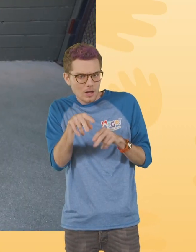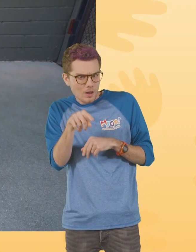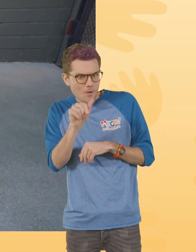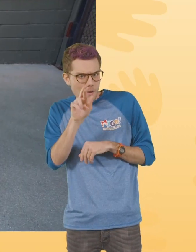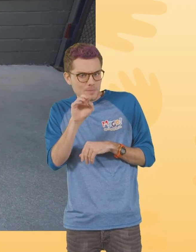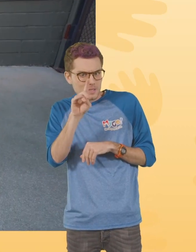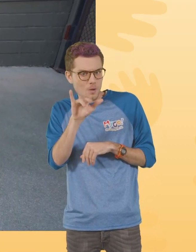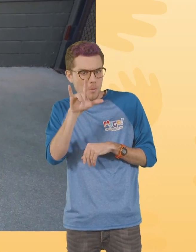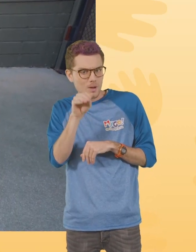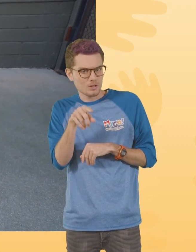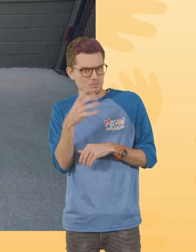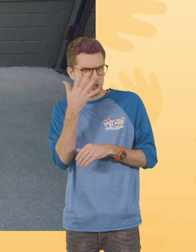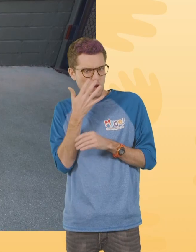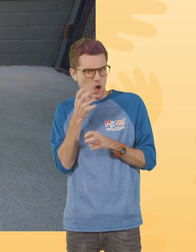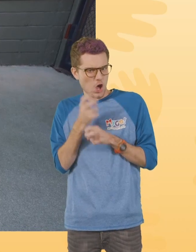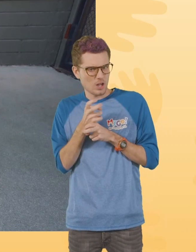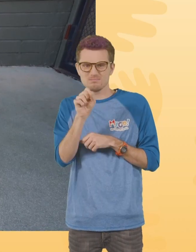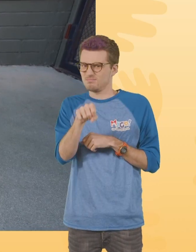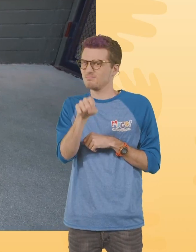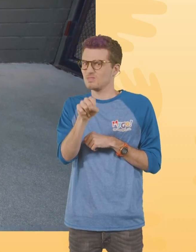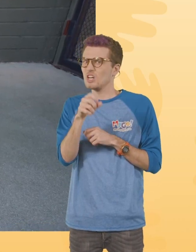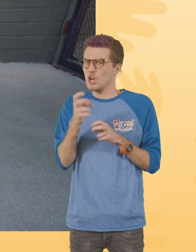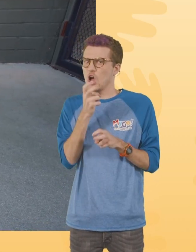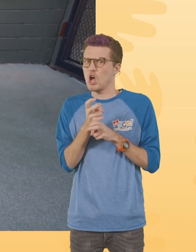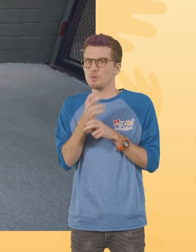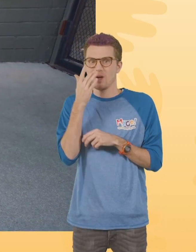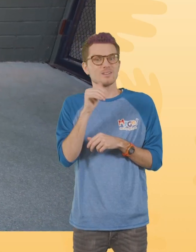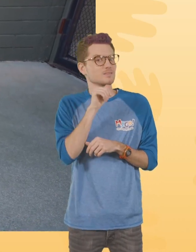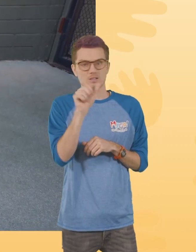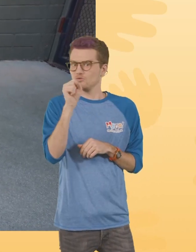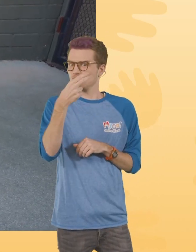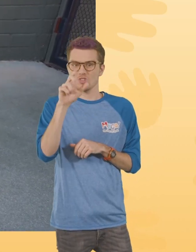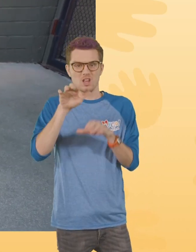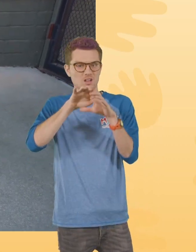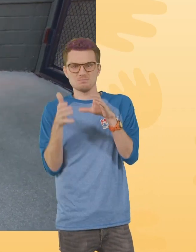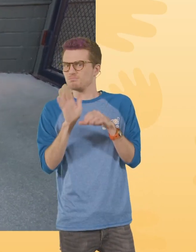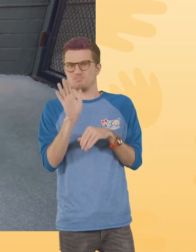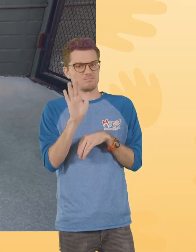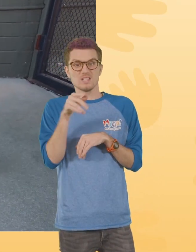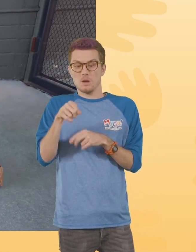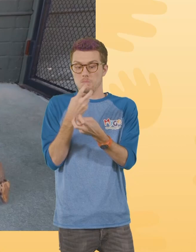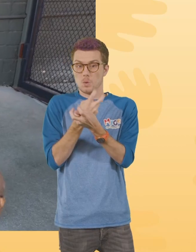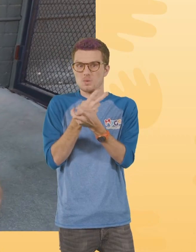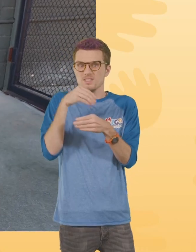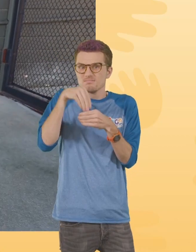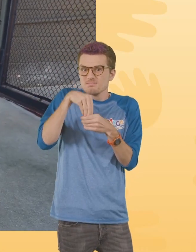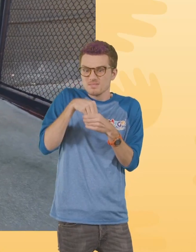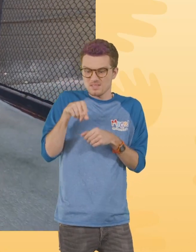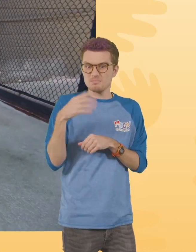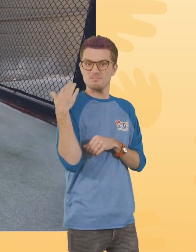Look, doesn't this armadillo look hard? Yeah, it is kind of hard. And it's not a shell. It's